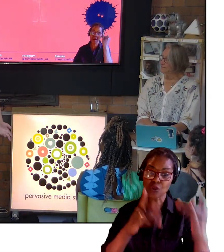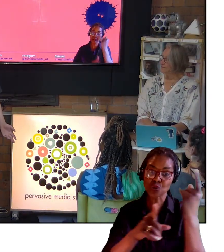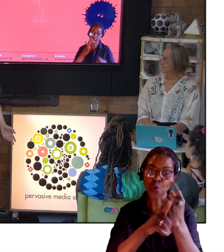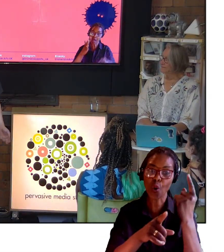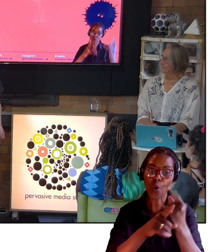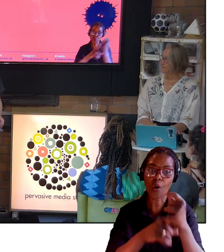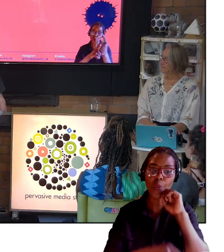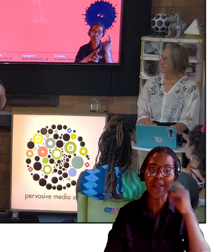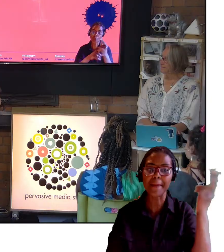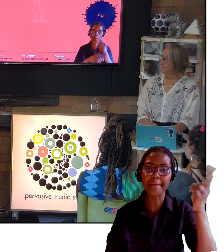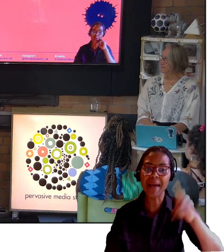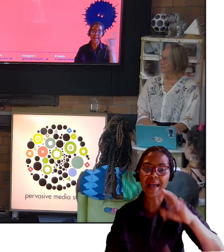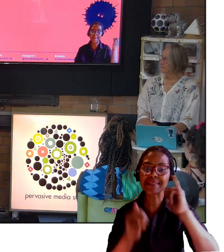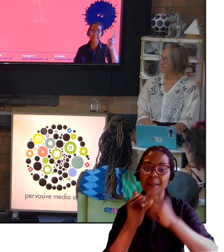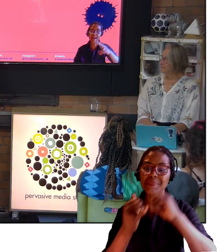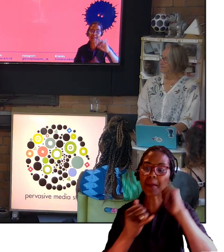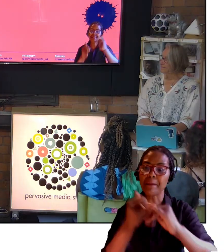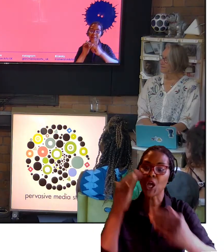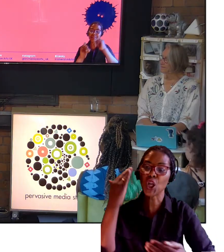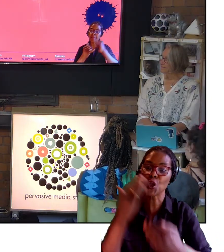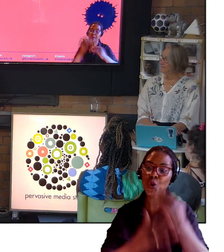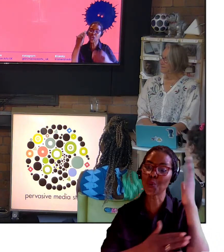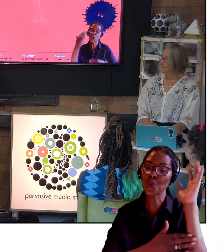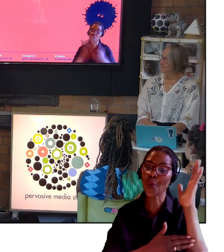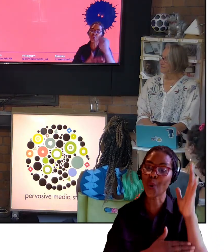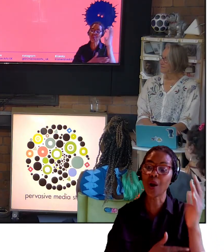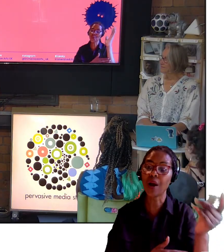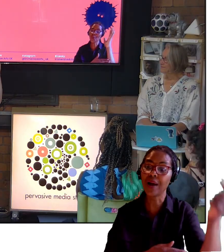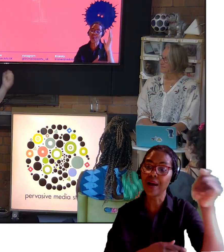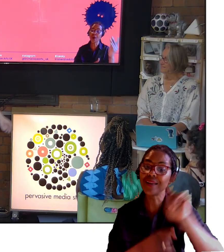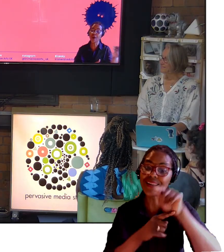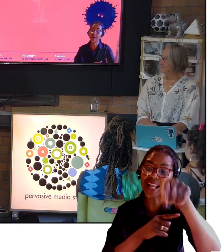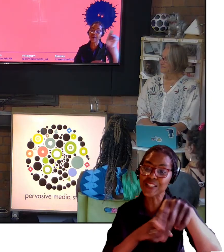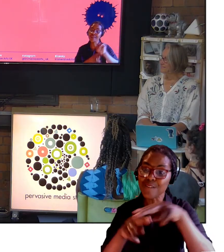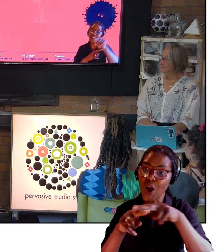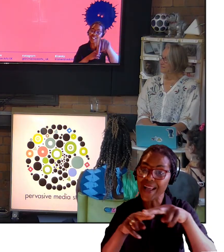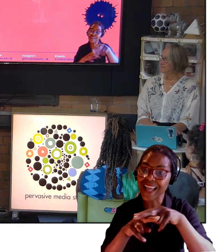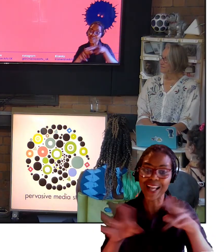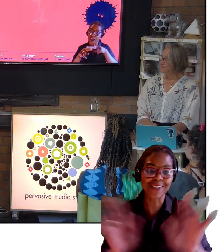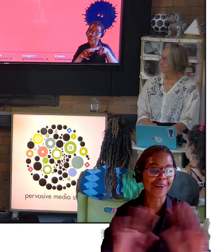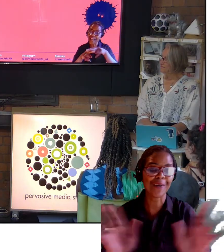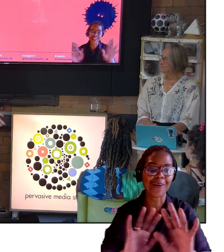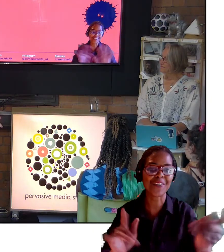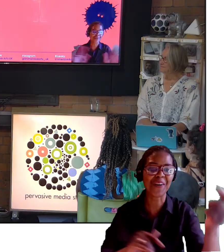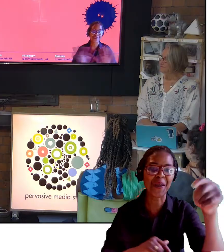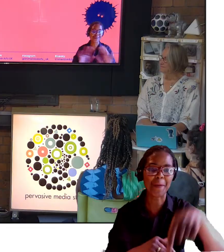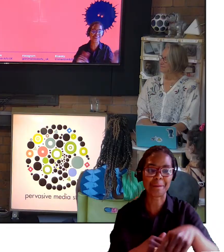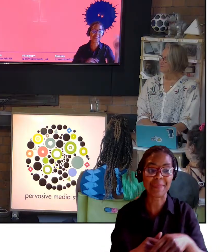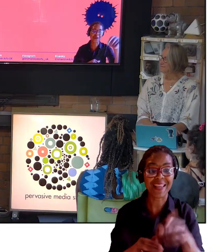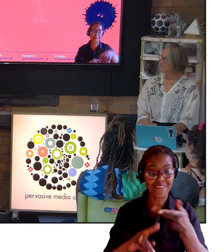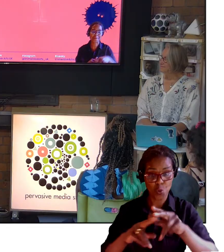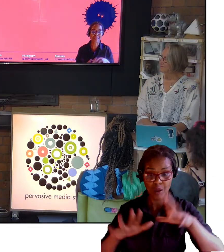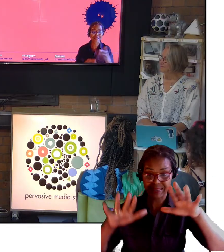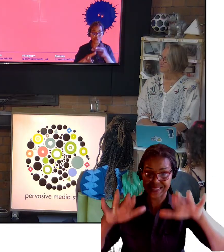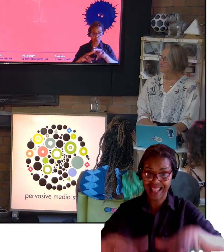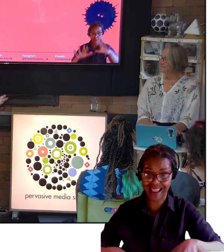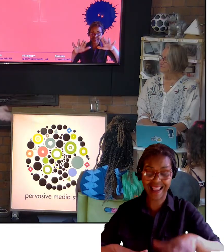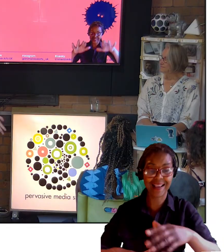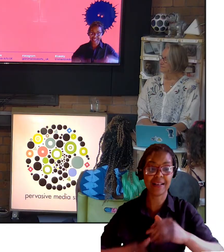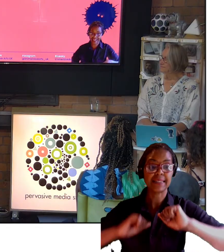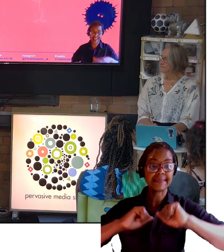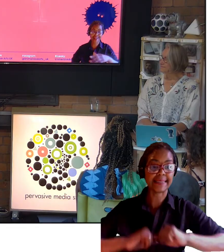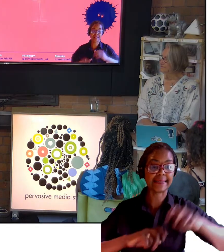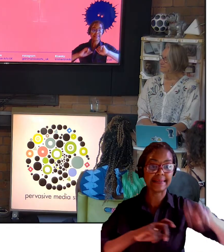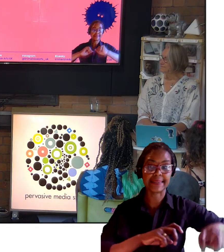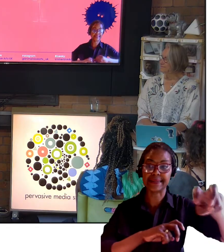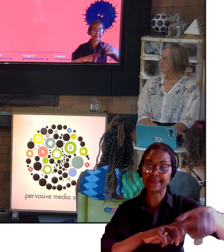new lineup of talks. Please don't turn up next Friday. If you want to stick around in Hot Desk today or find out more about what we do, then please come find